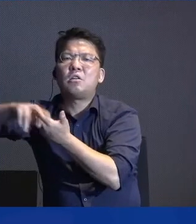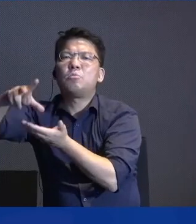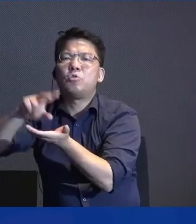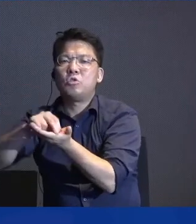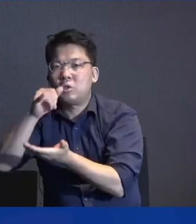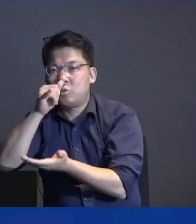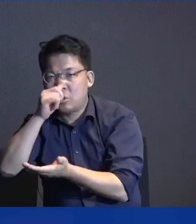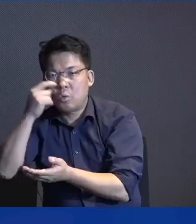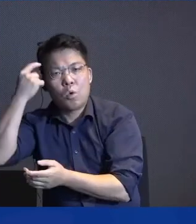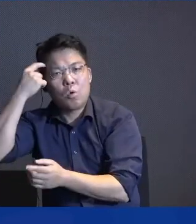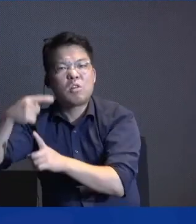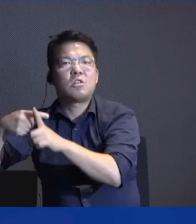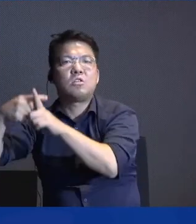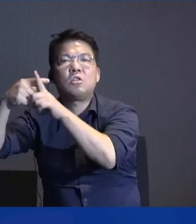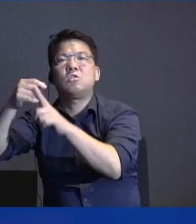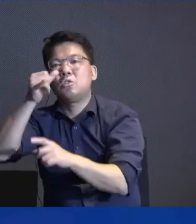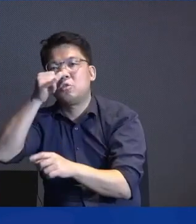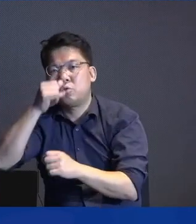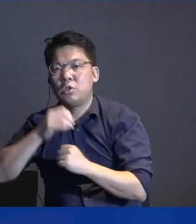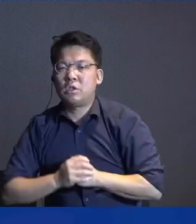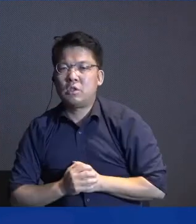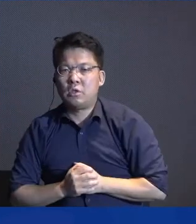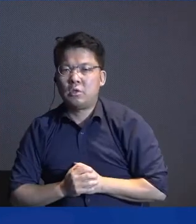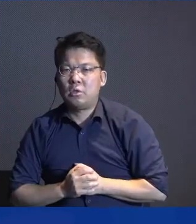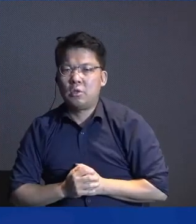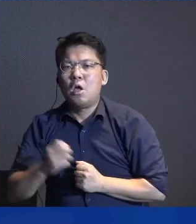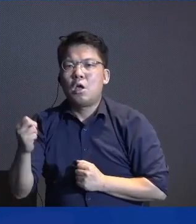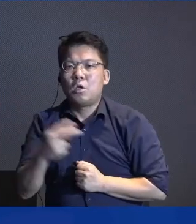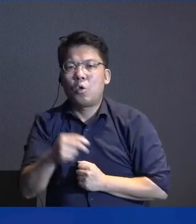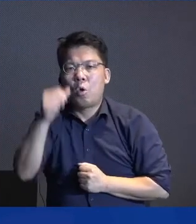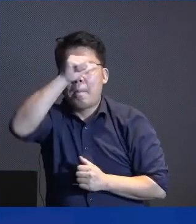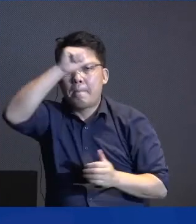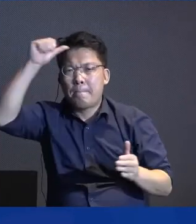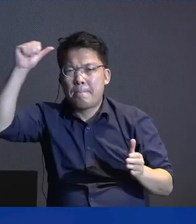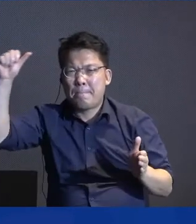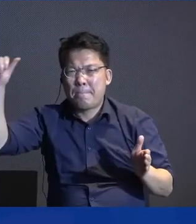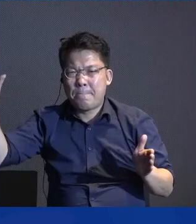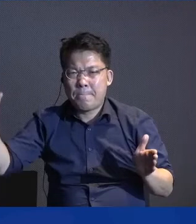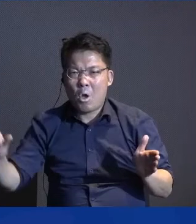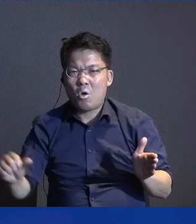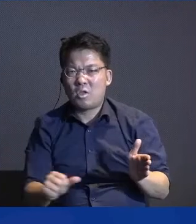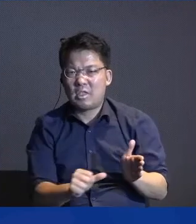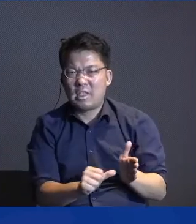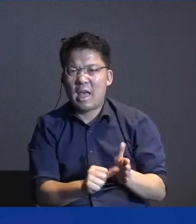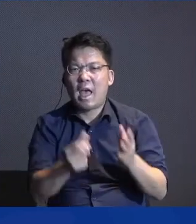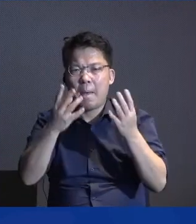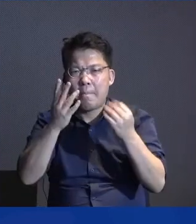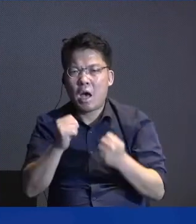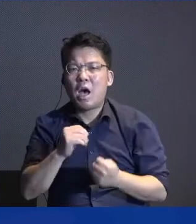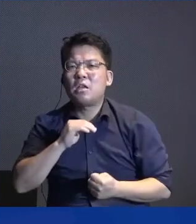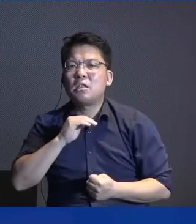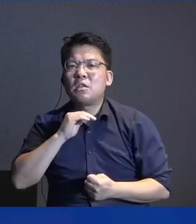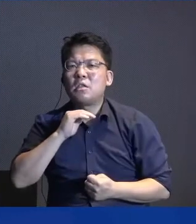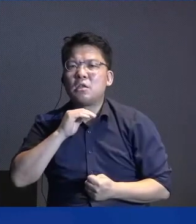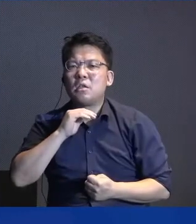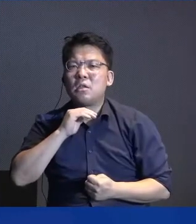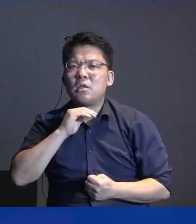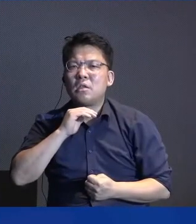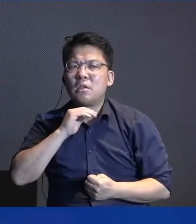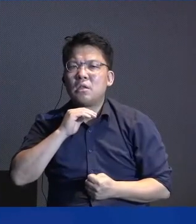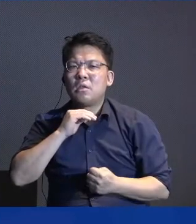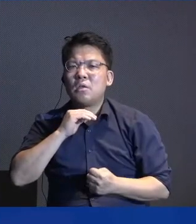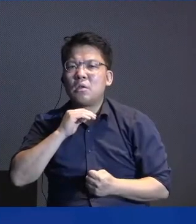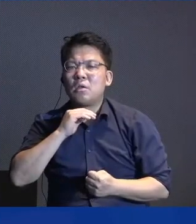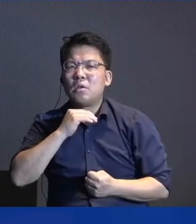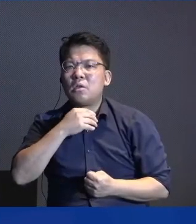their life course. So we can call maybe wisdom or spirituality and lifelong experience. So